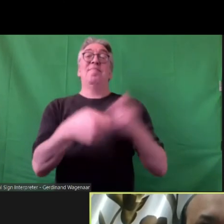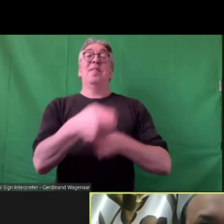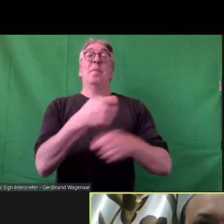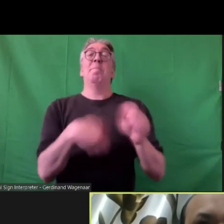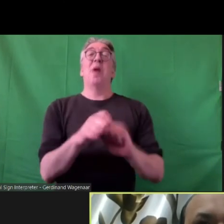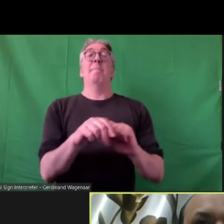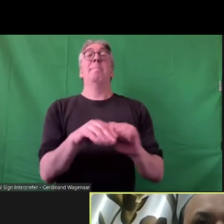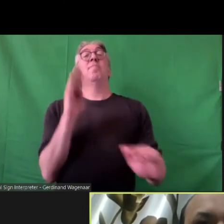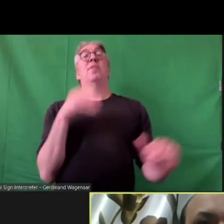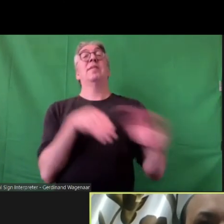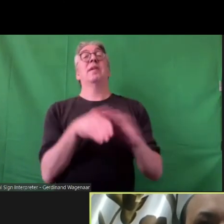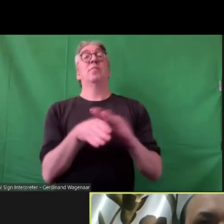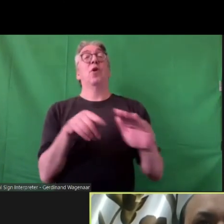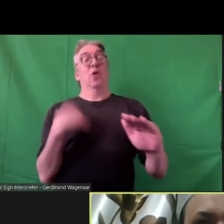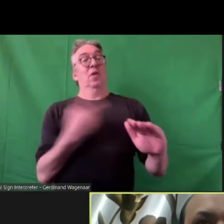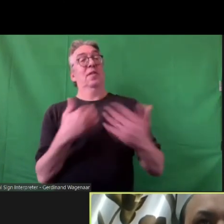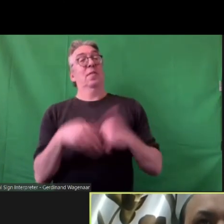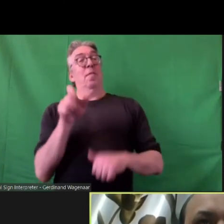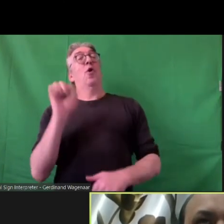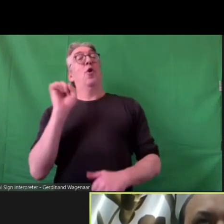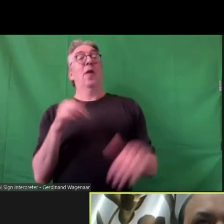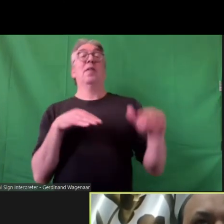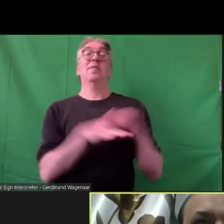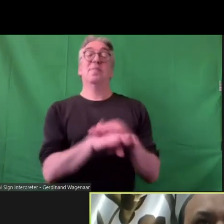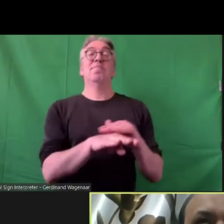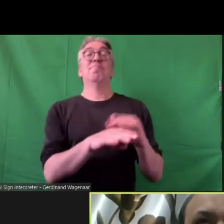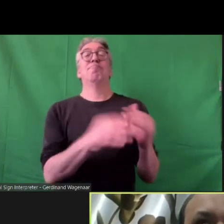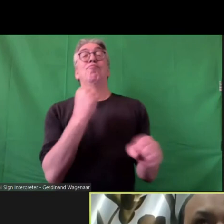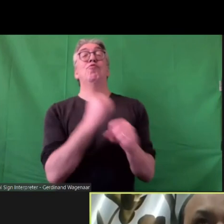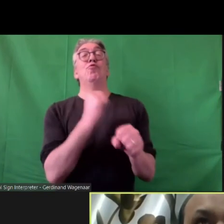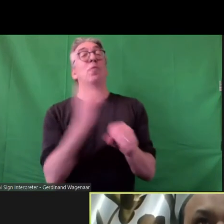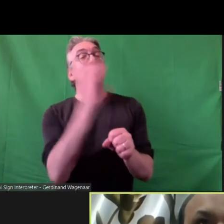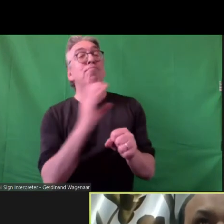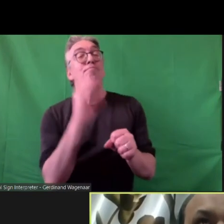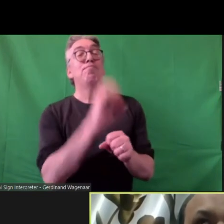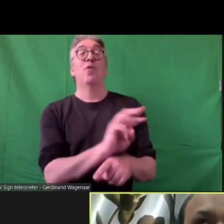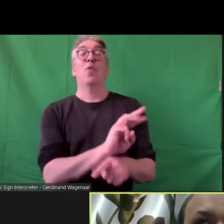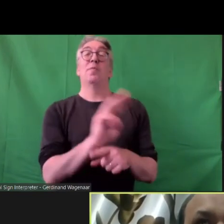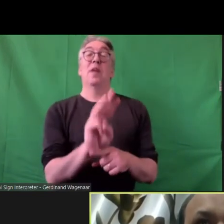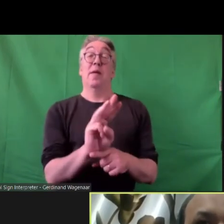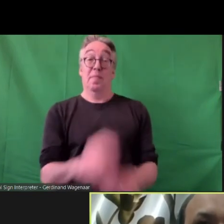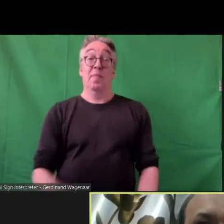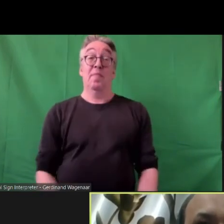disabilities. And also Bangladesh government has taken